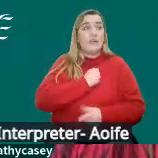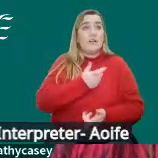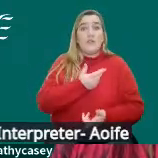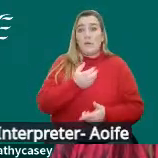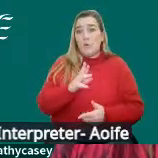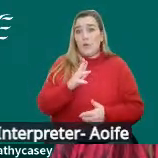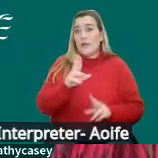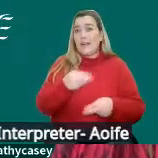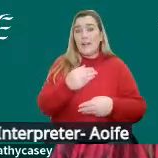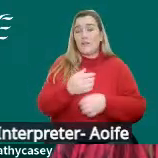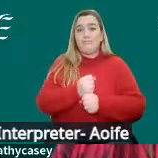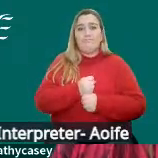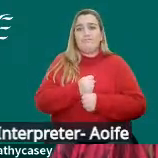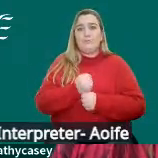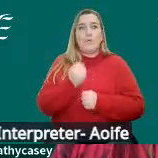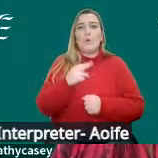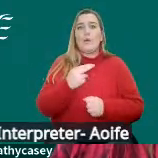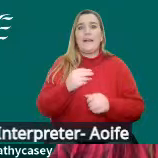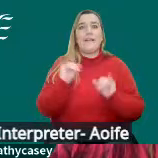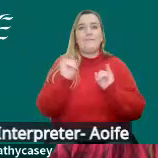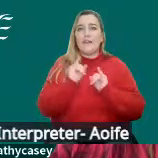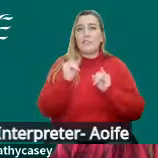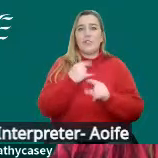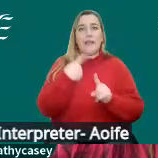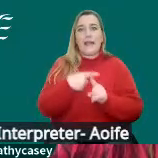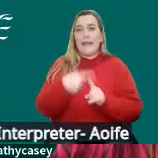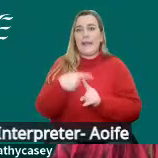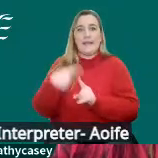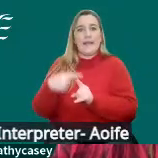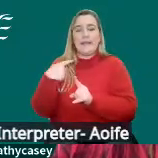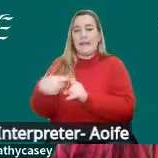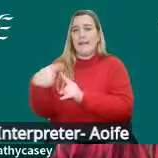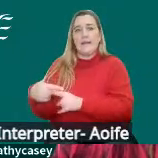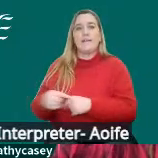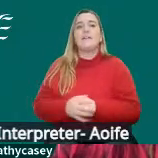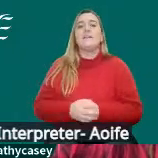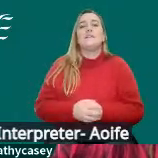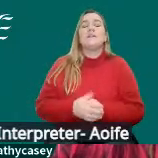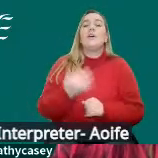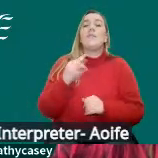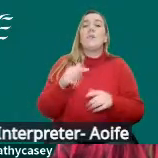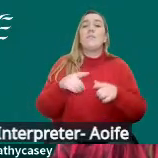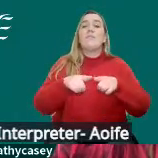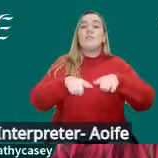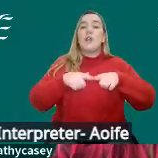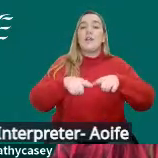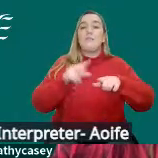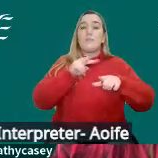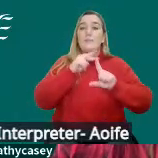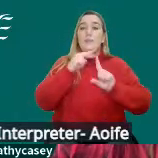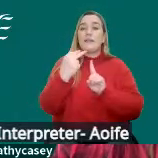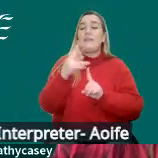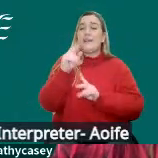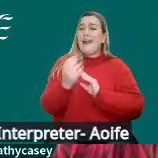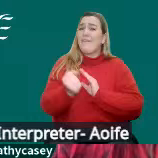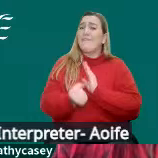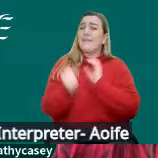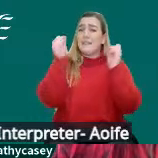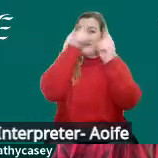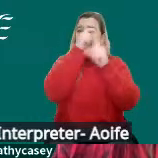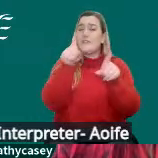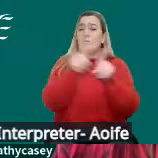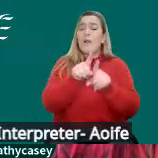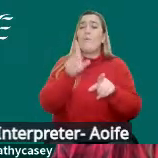get recurrent infections. From a vaginal point of view, we can end up with sexual difficulties. Because of dryness, because